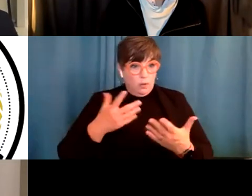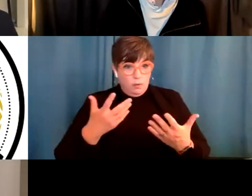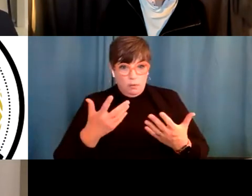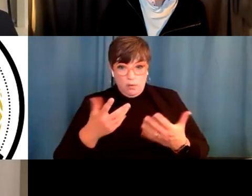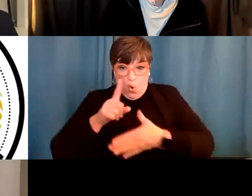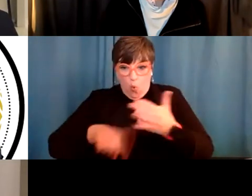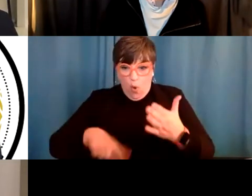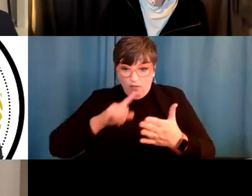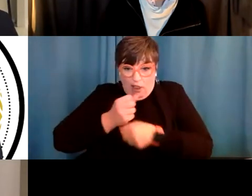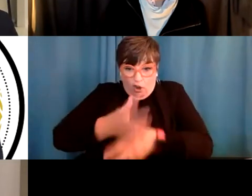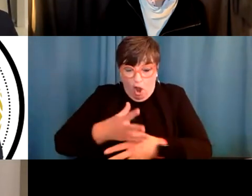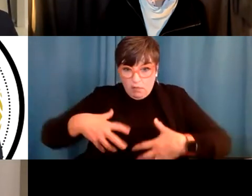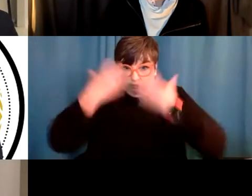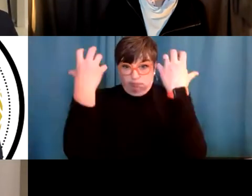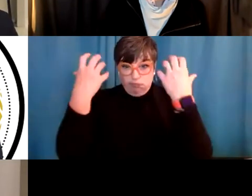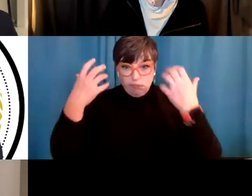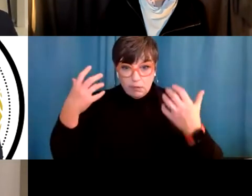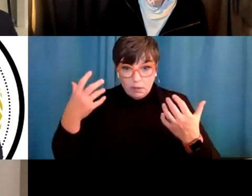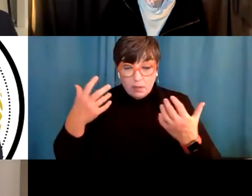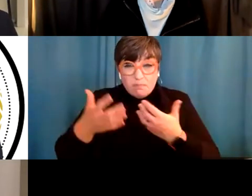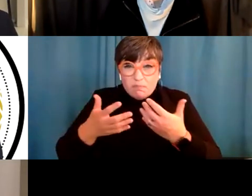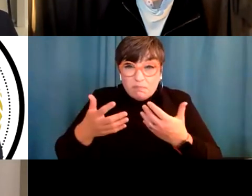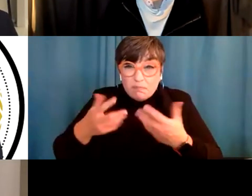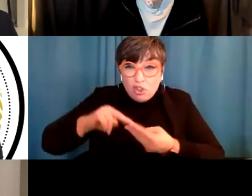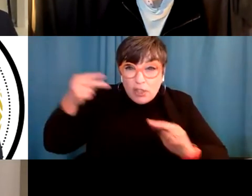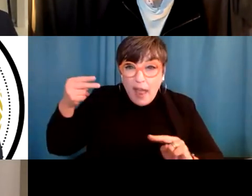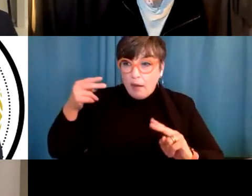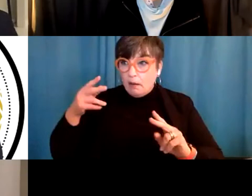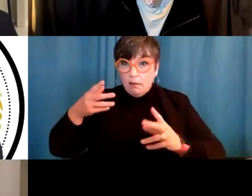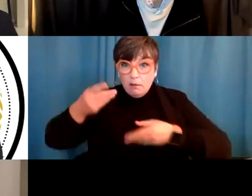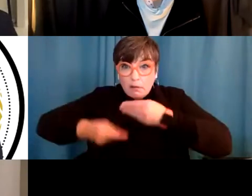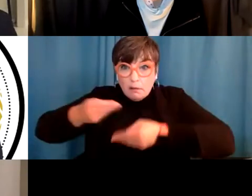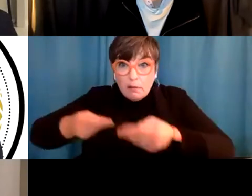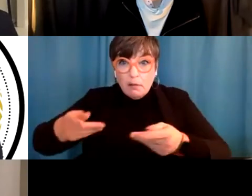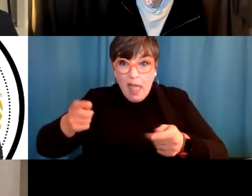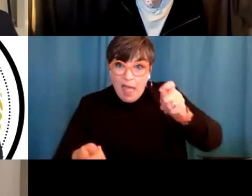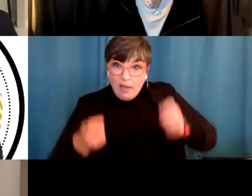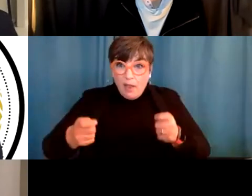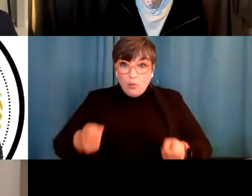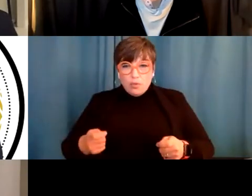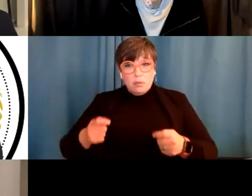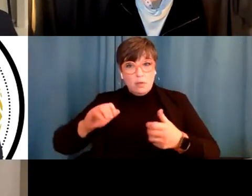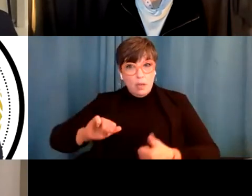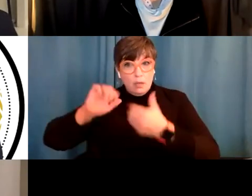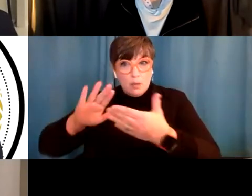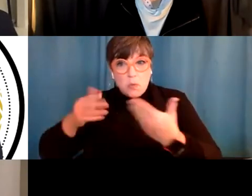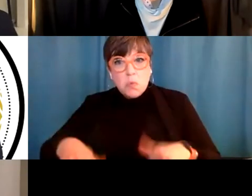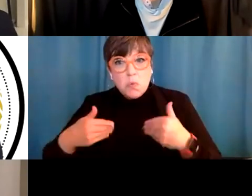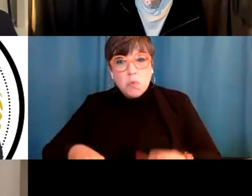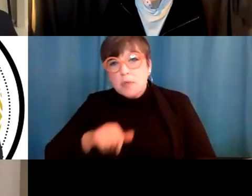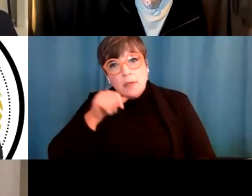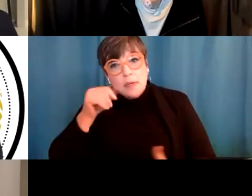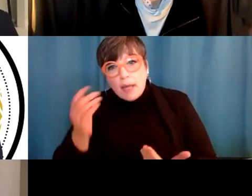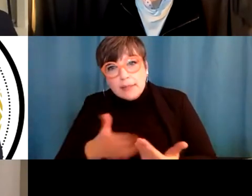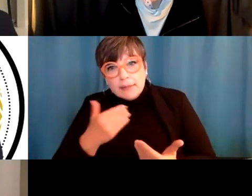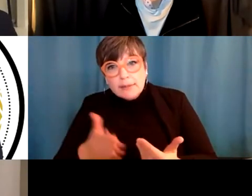and even our genetic and evolutionary foundations, that really to address them is going to be an uphill battle, because in some ways